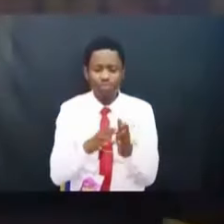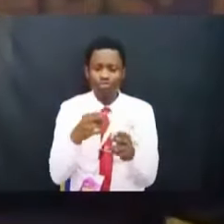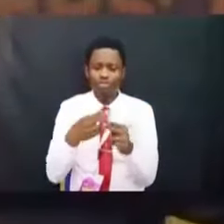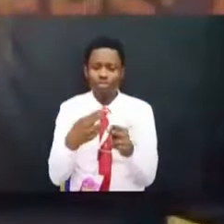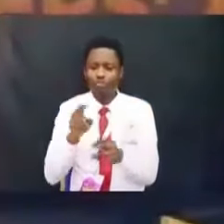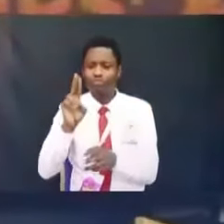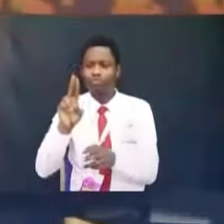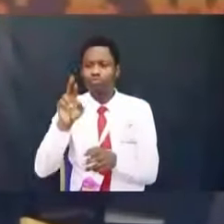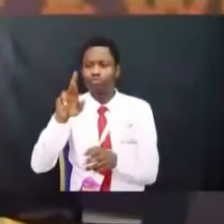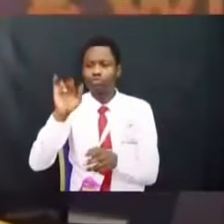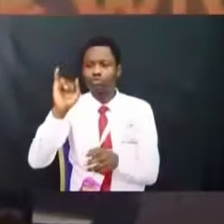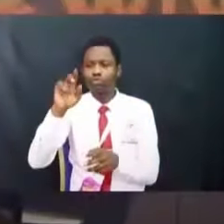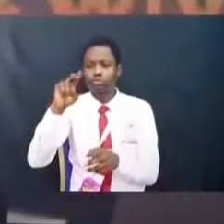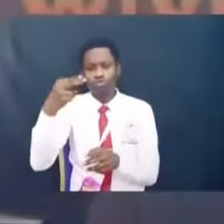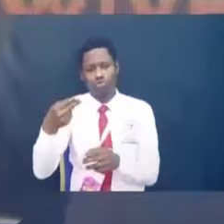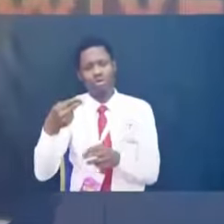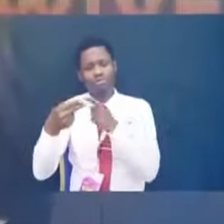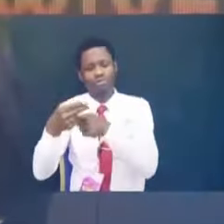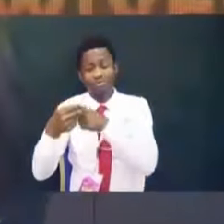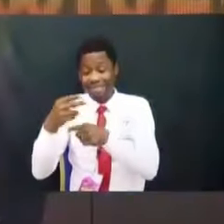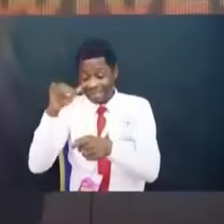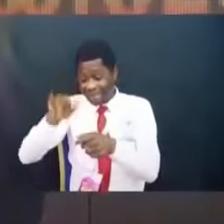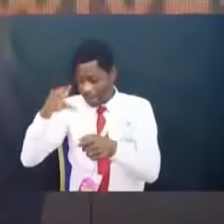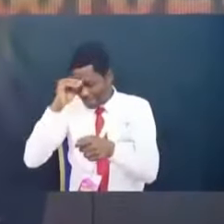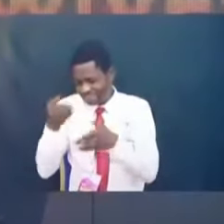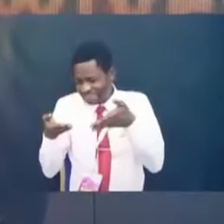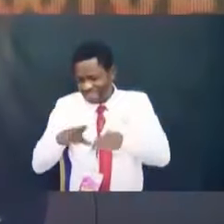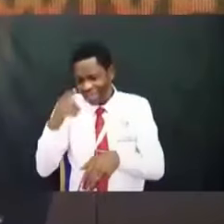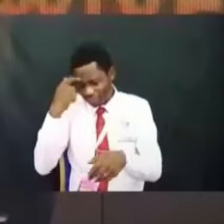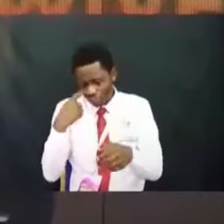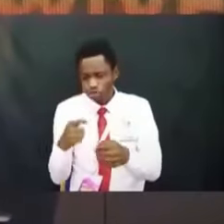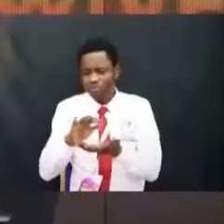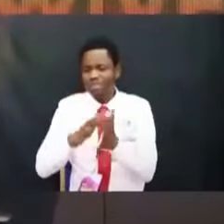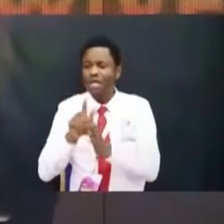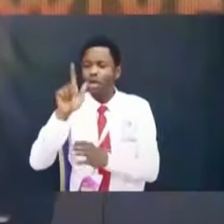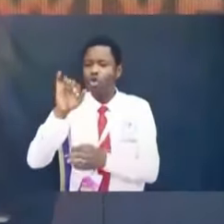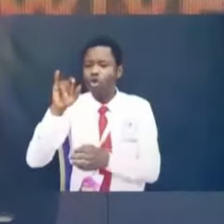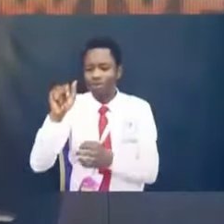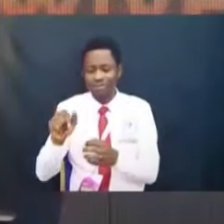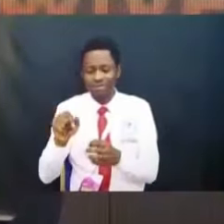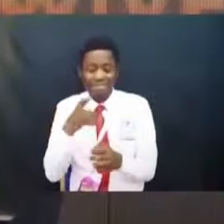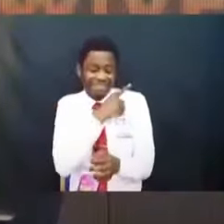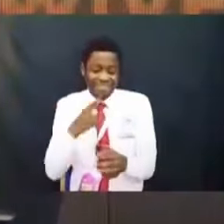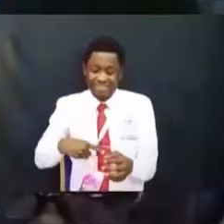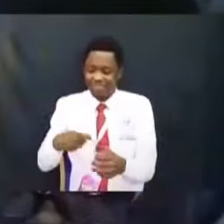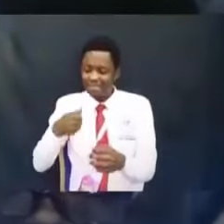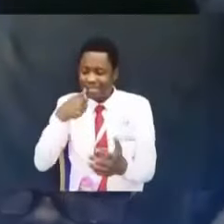this. Place him at where the battle is fierce and withdraw from